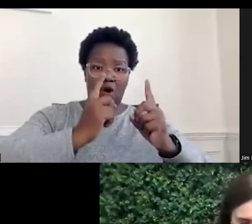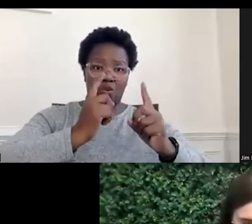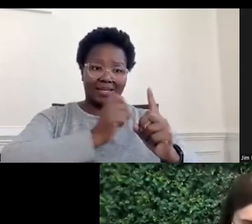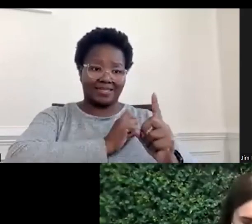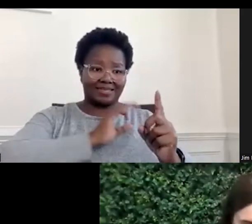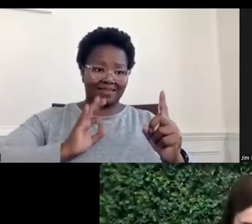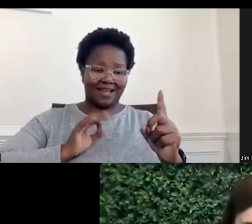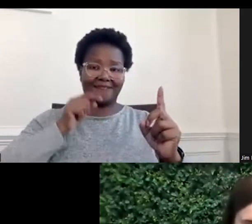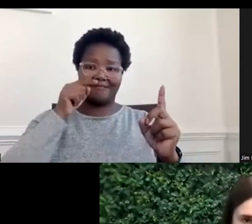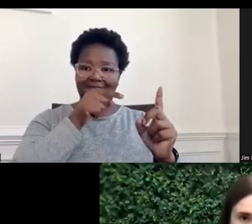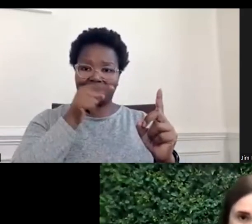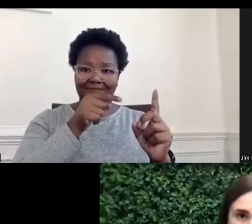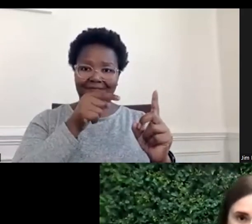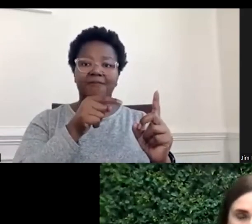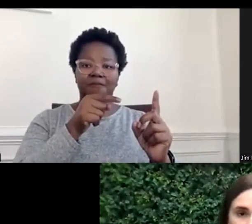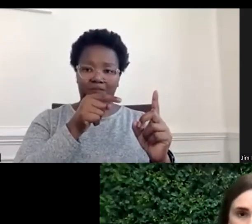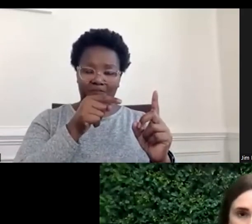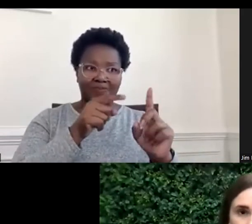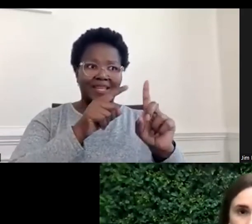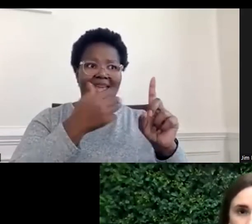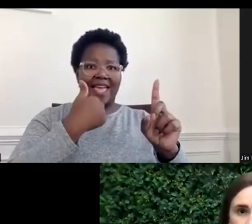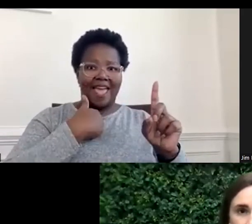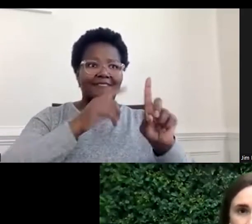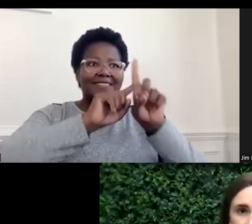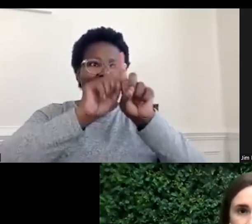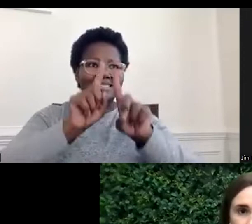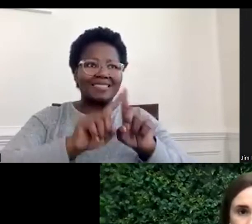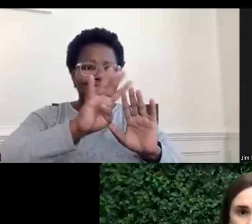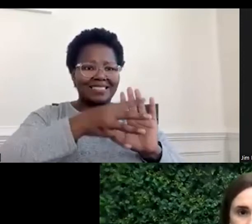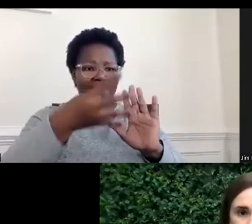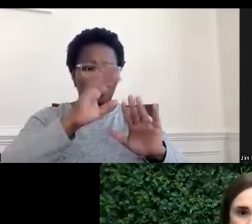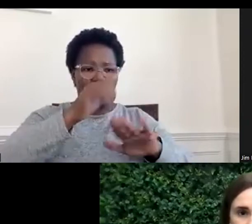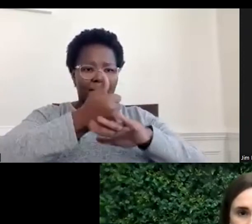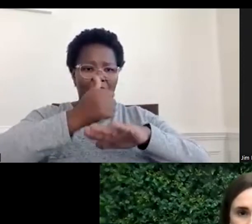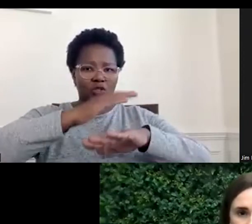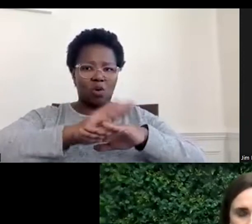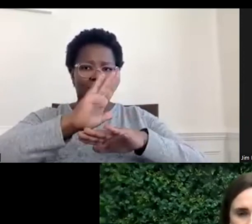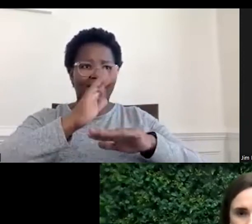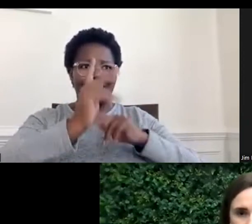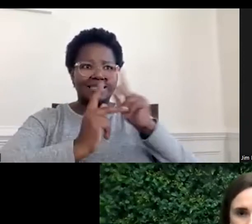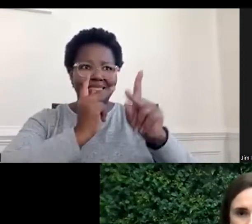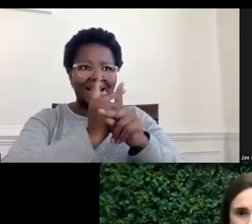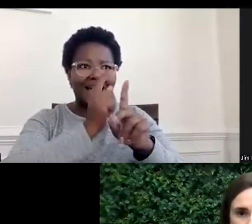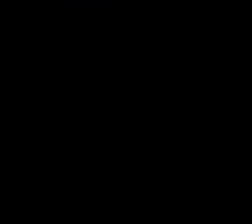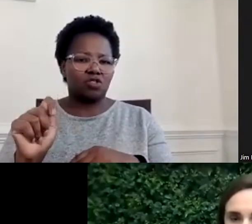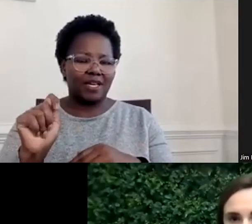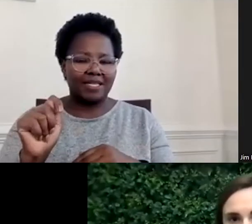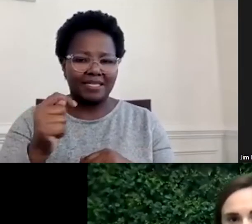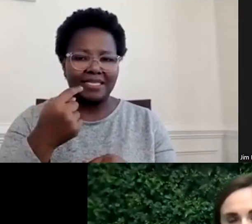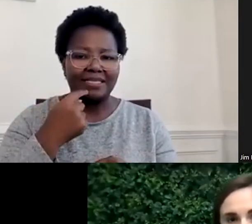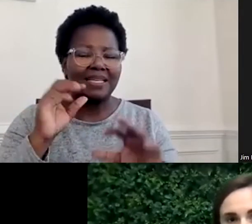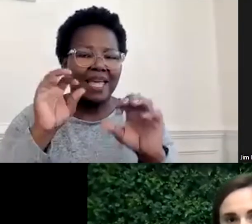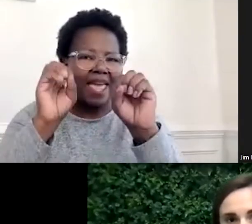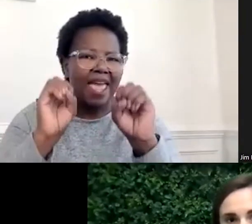has the variable schedule based on that, those customized needs of that person. Kind of